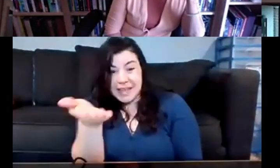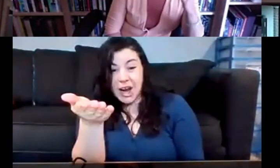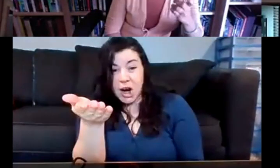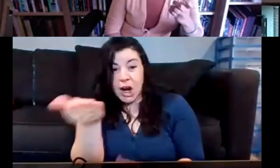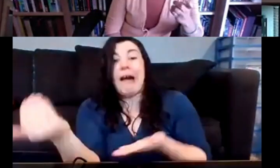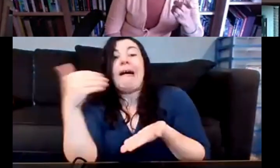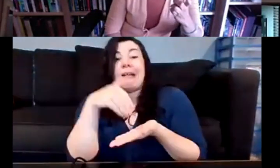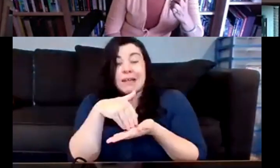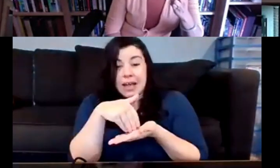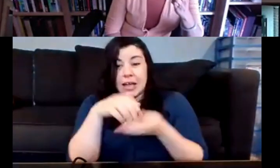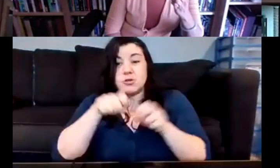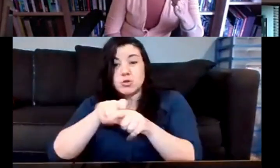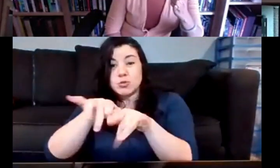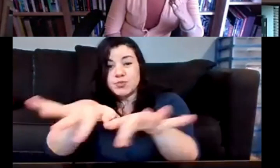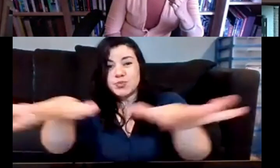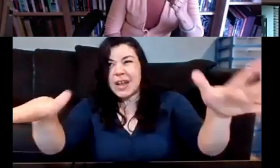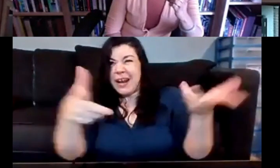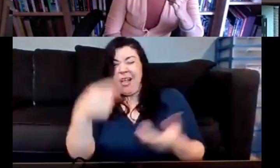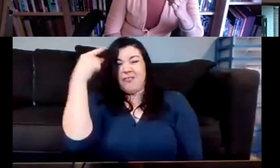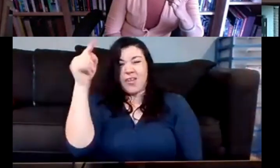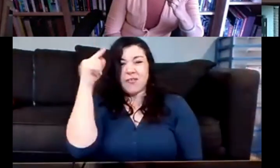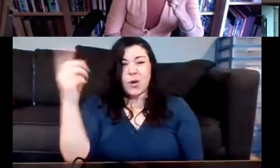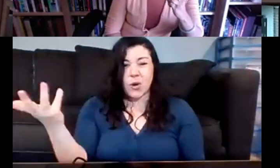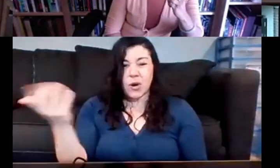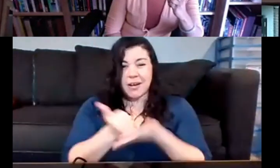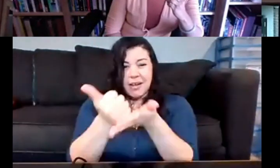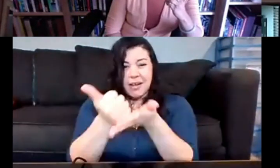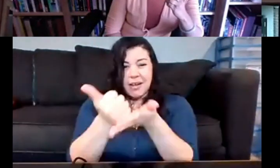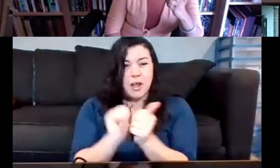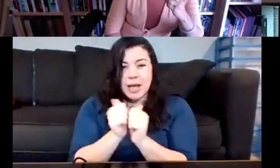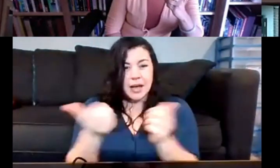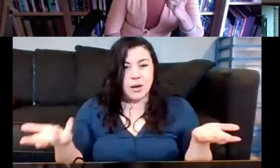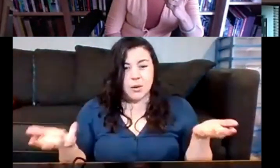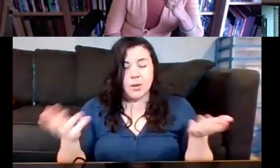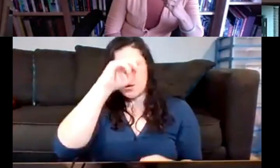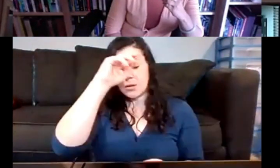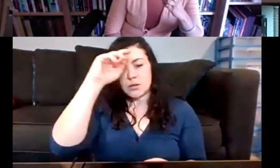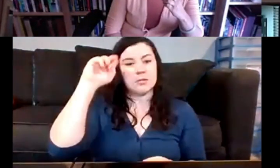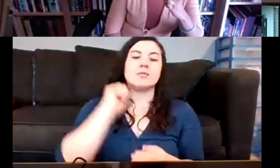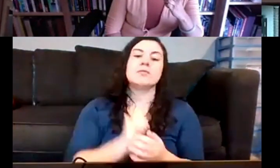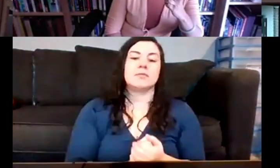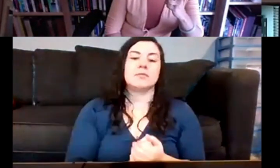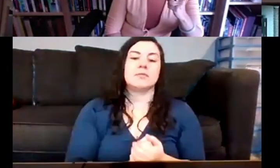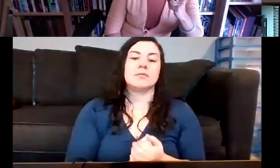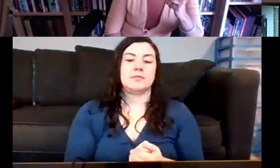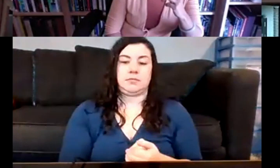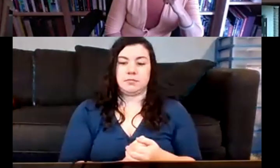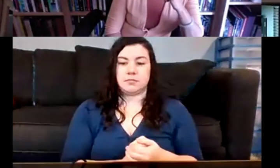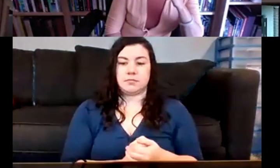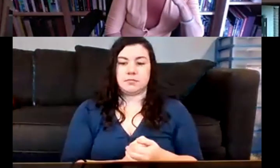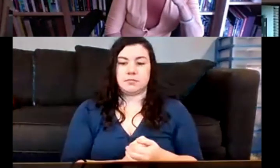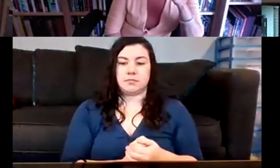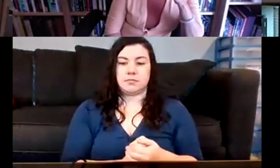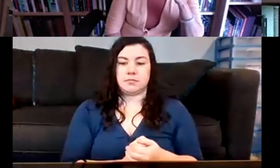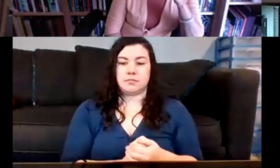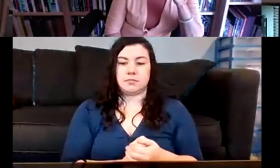And so what is that doing? Sorry. Absolutely true, and that part,